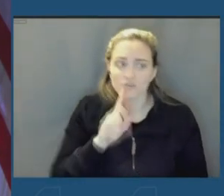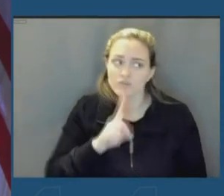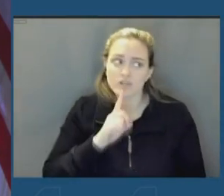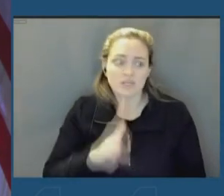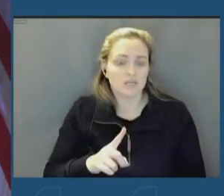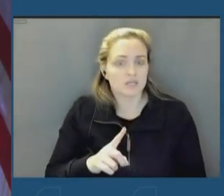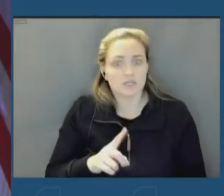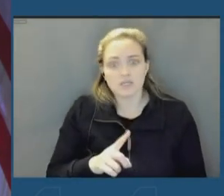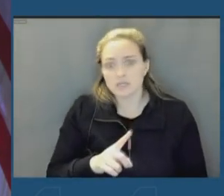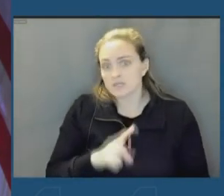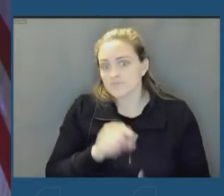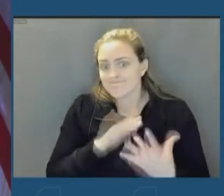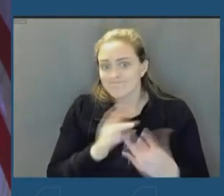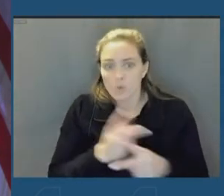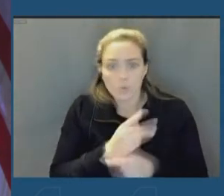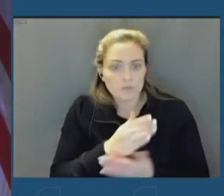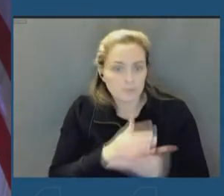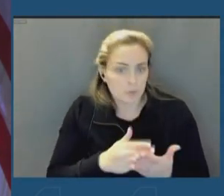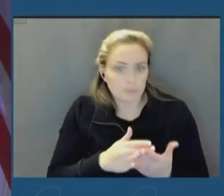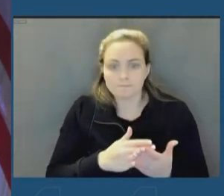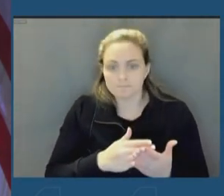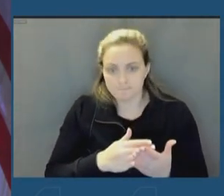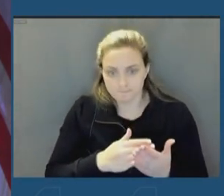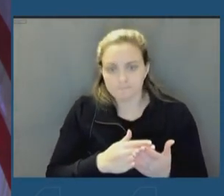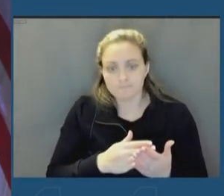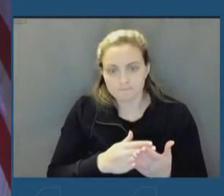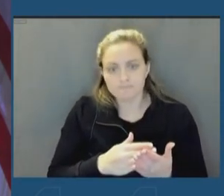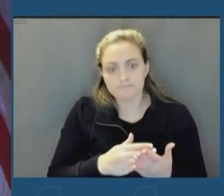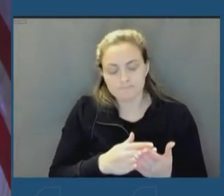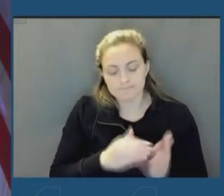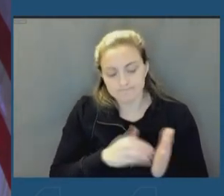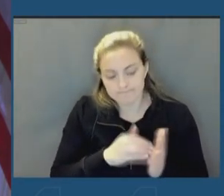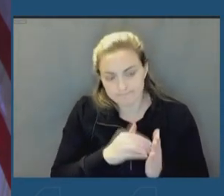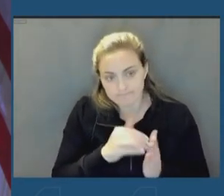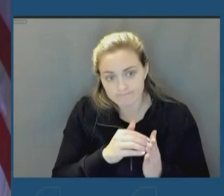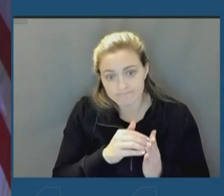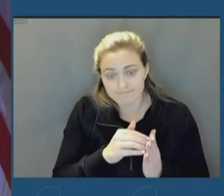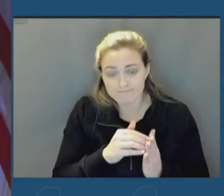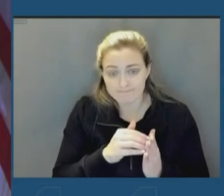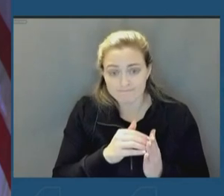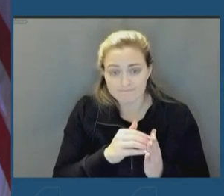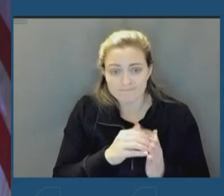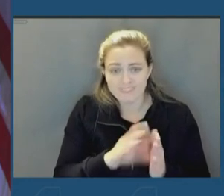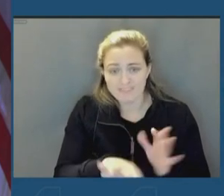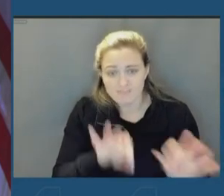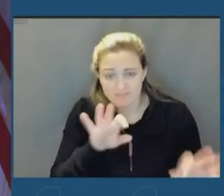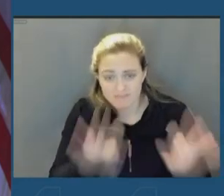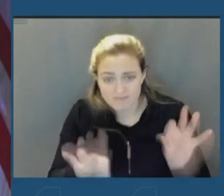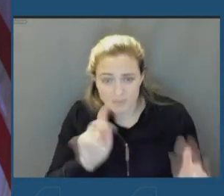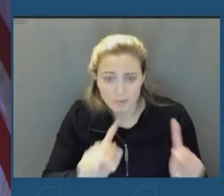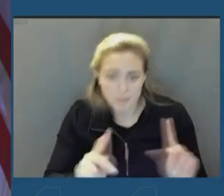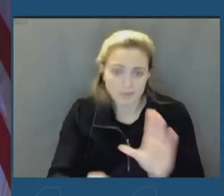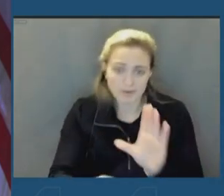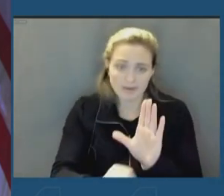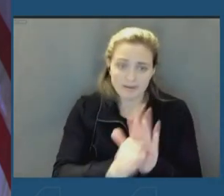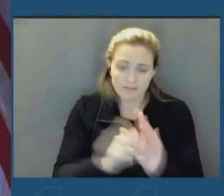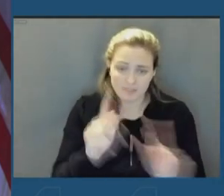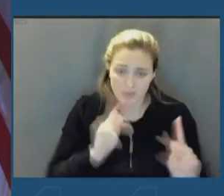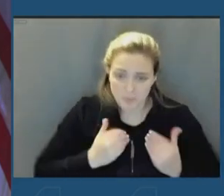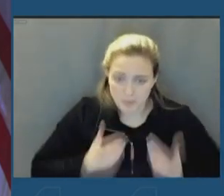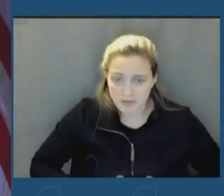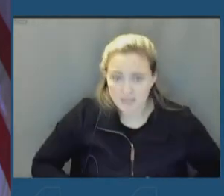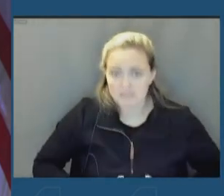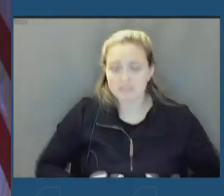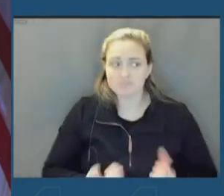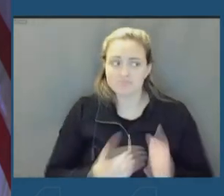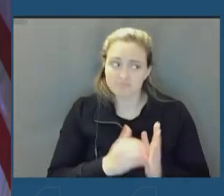on the worst task possible, which often was recovery of bodies, identification of bodies. At many